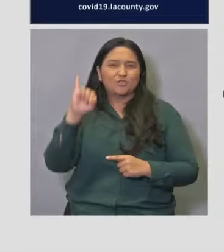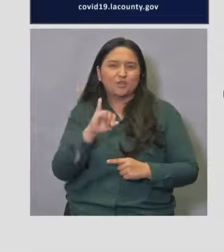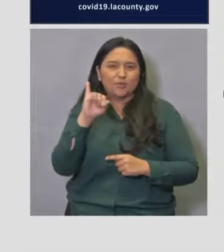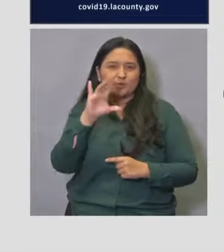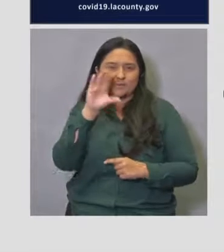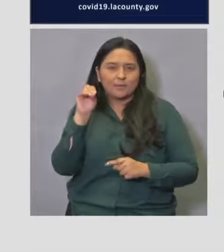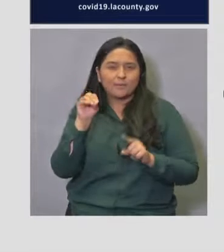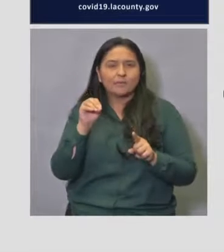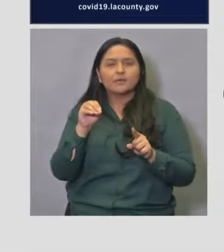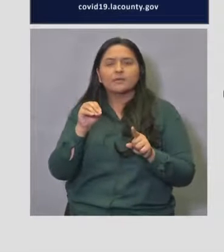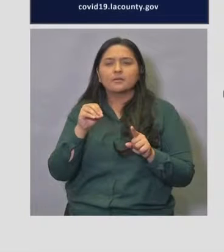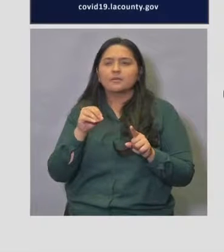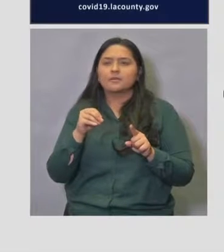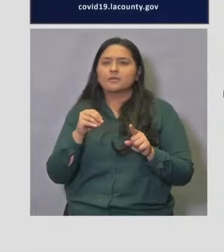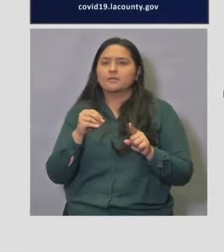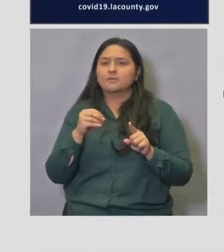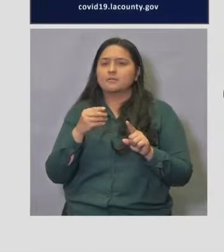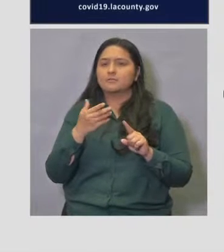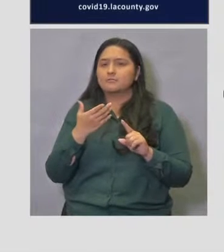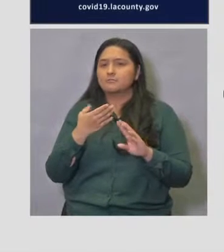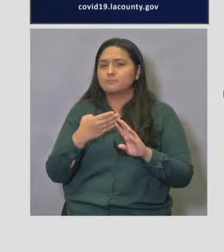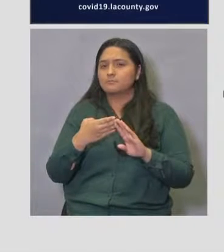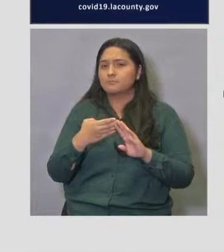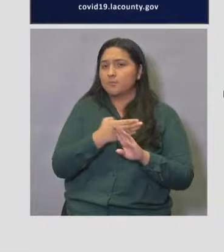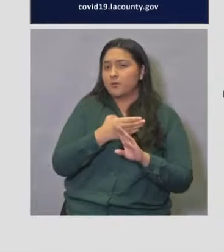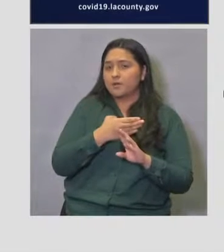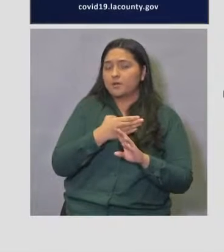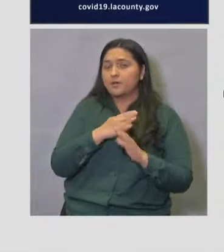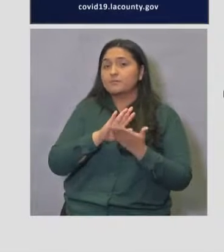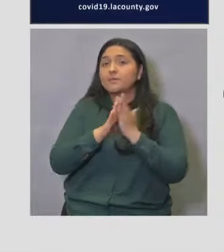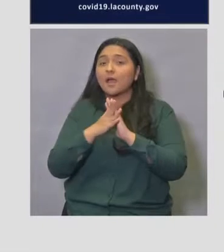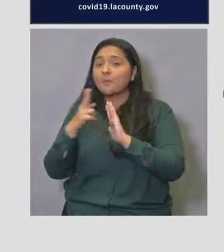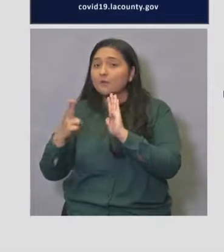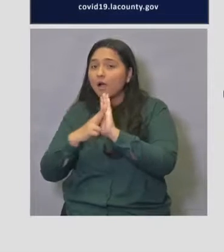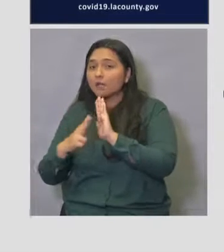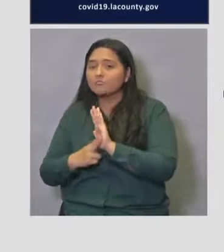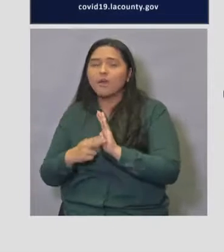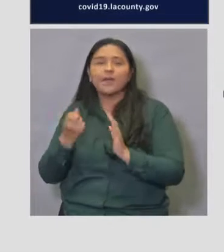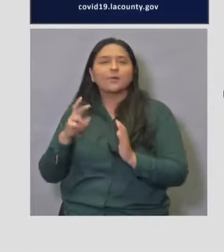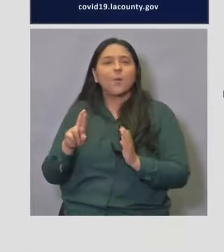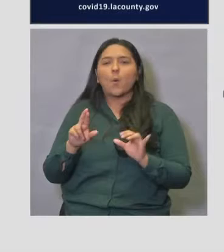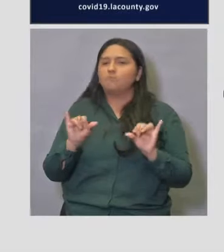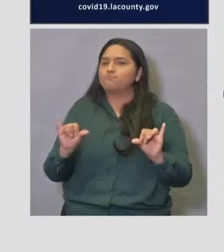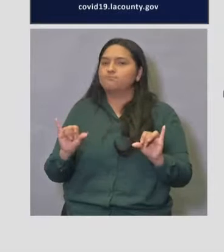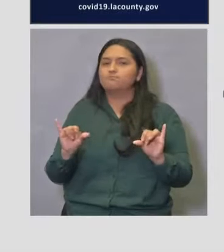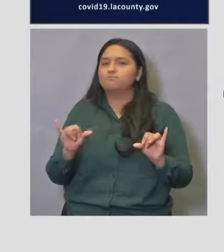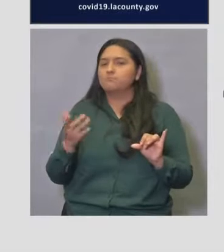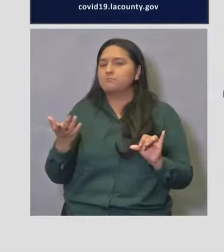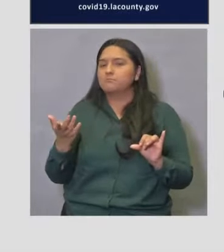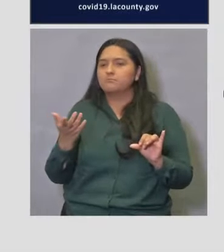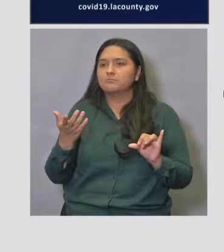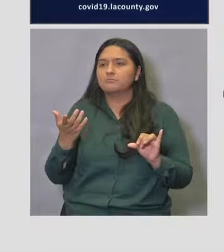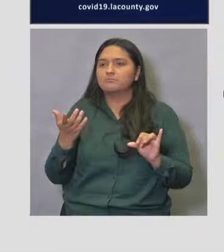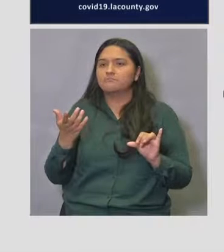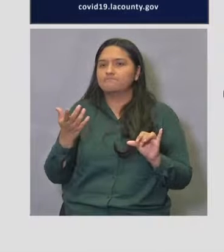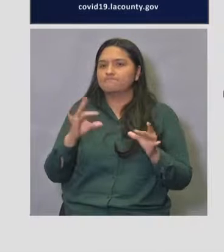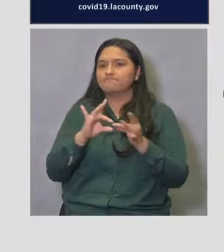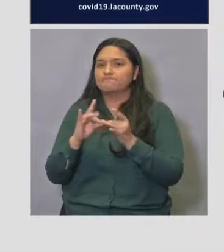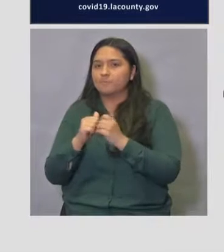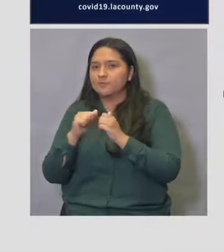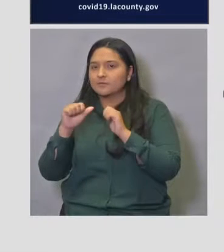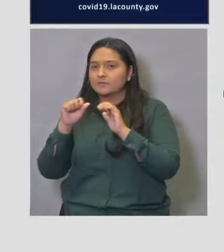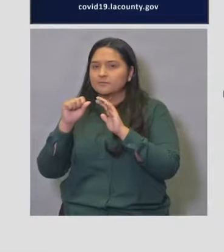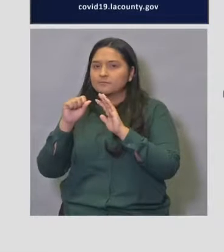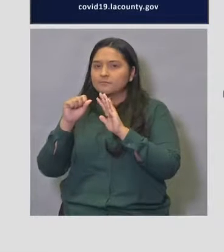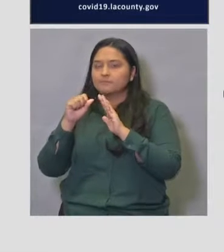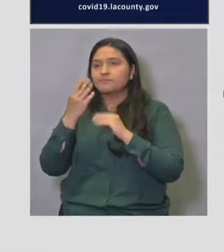of a prelude to a contract, or is that kind of going to be where it stands, Dr. Ferrer, with the state, or excuse me,